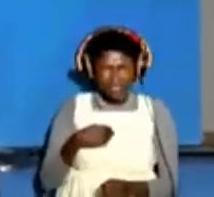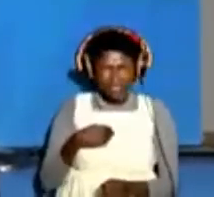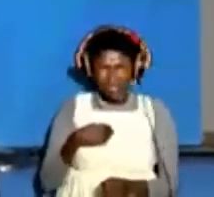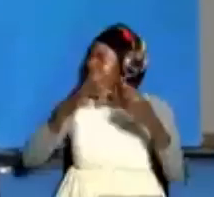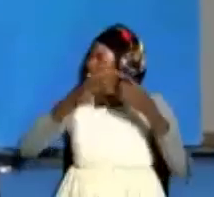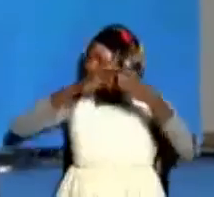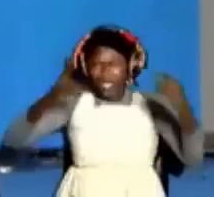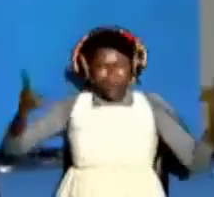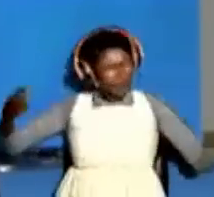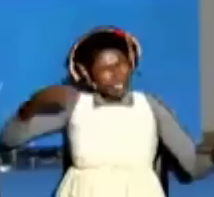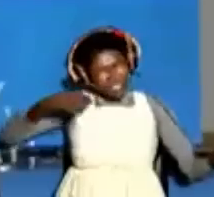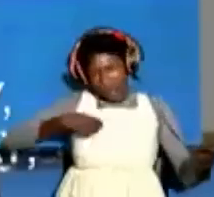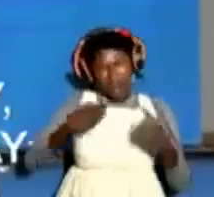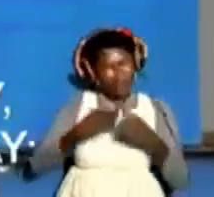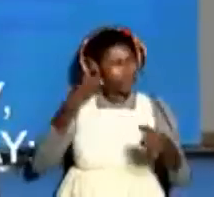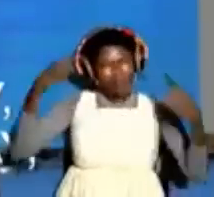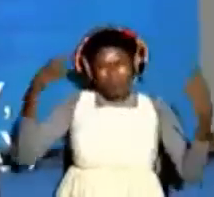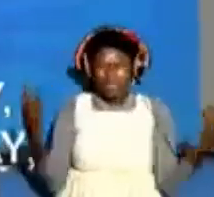Yamiya Eshe,